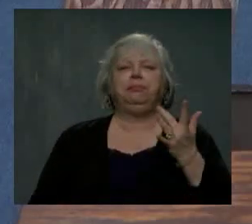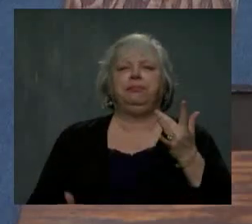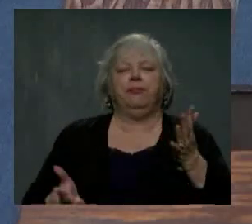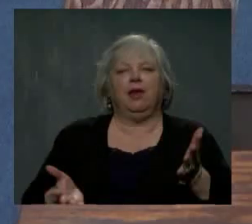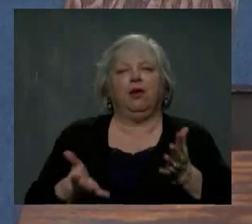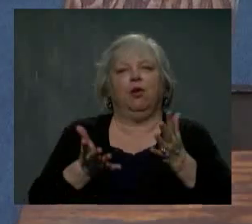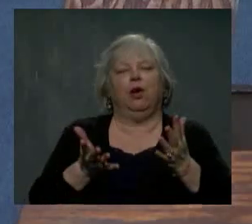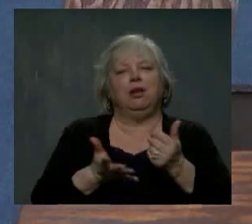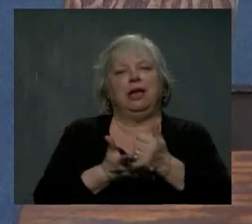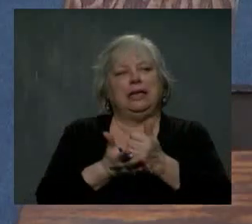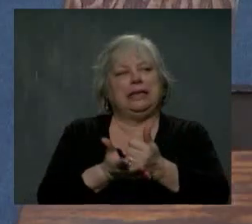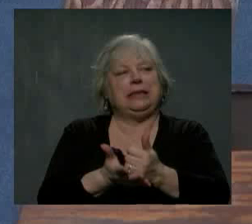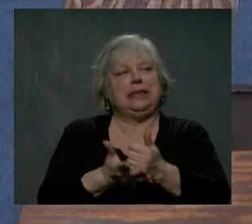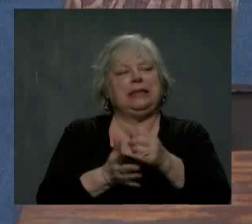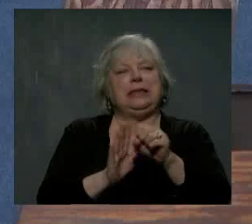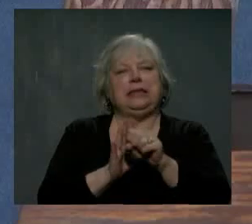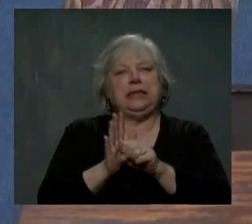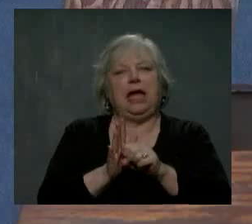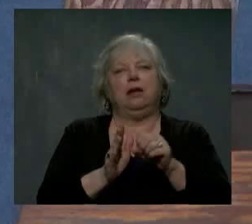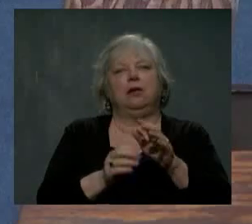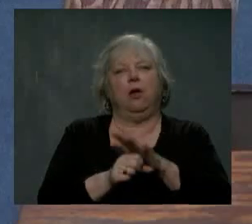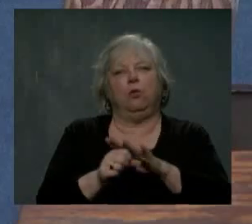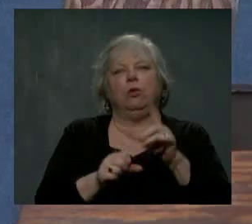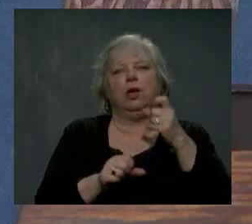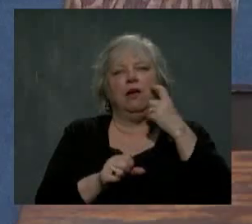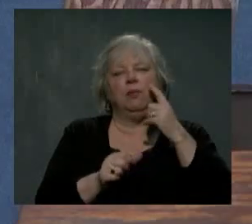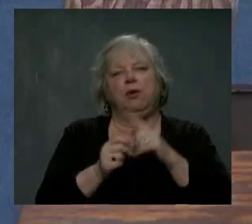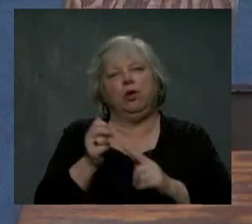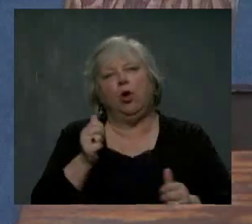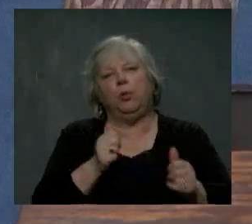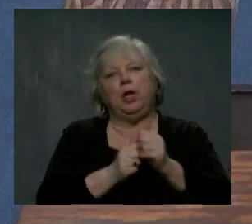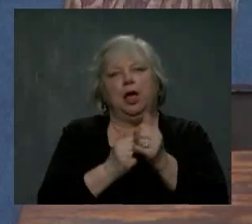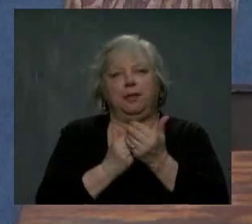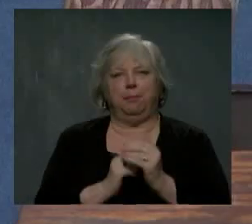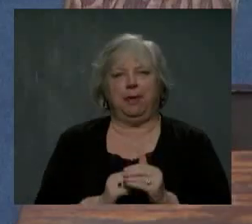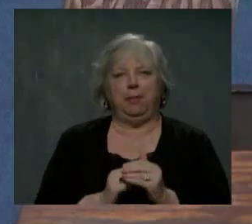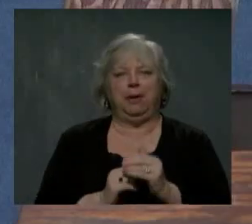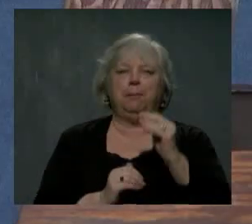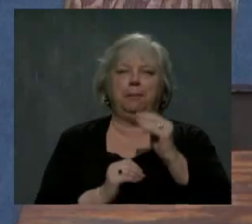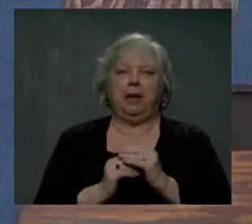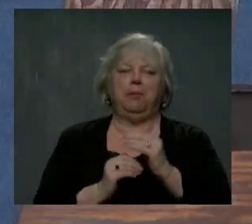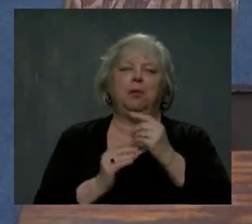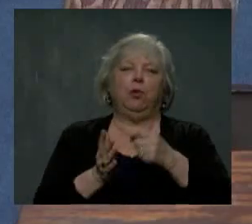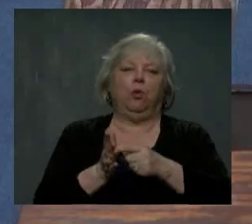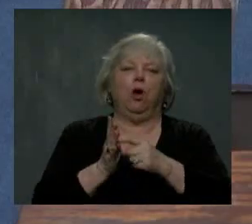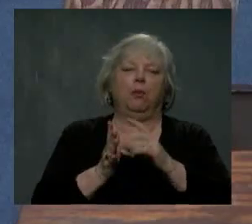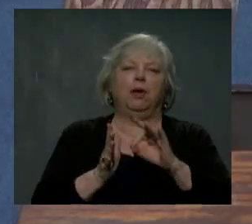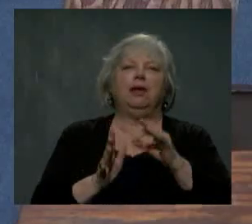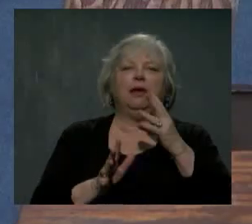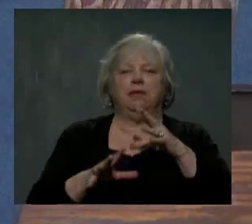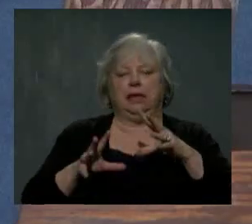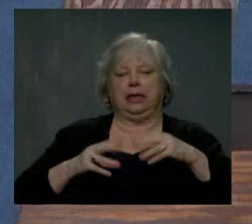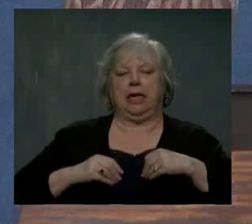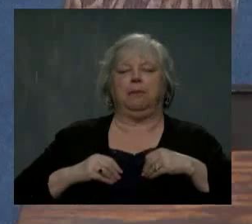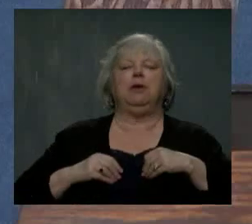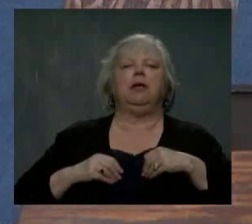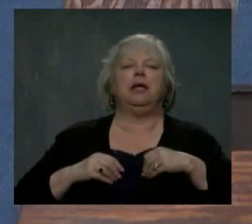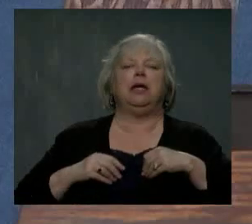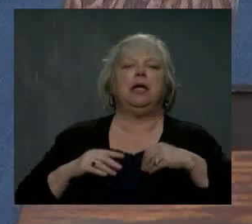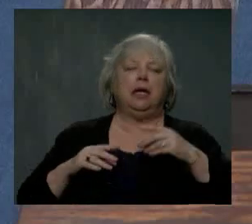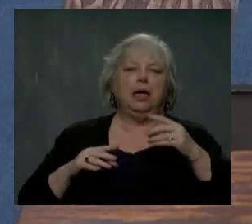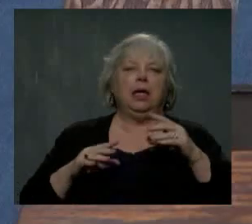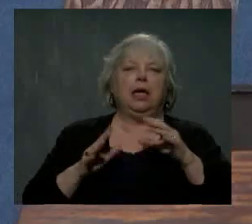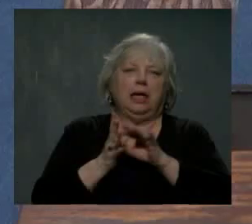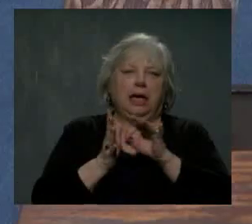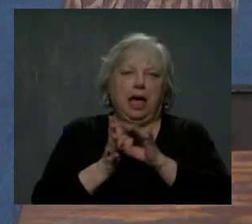and assist state and local governments to go beyond the minimum requirements of generally accepted accounting principles and to